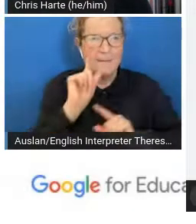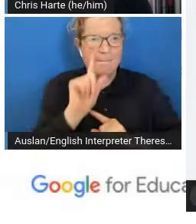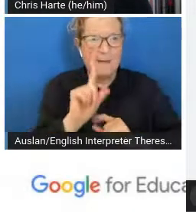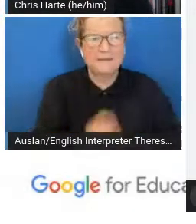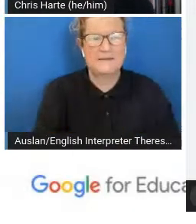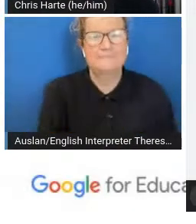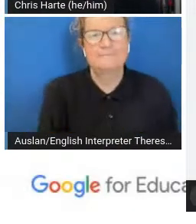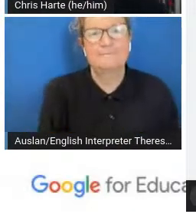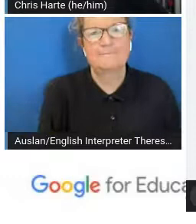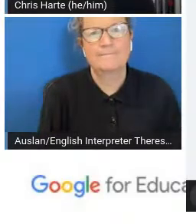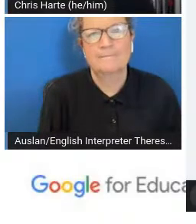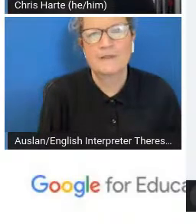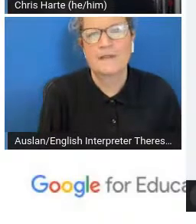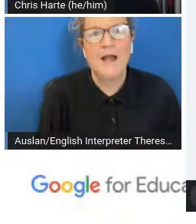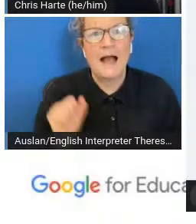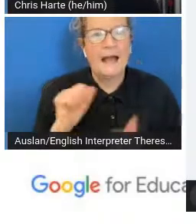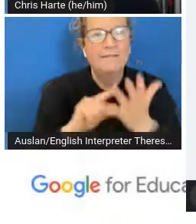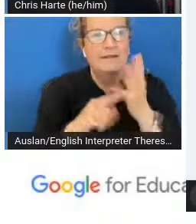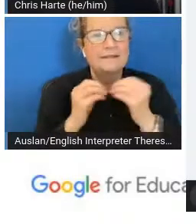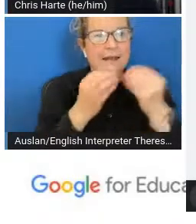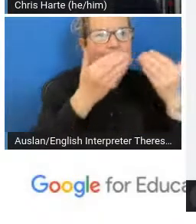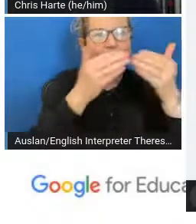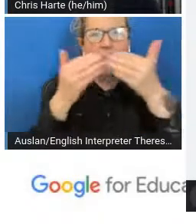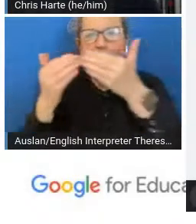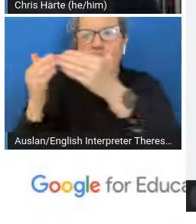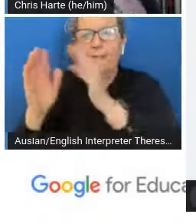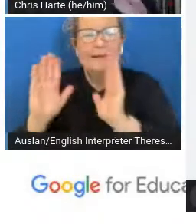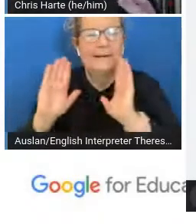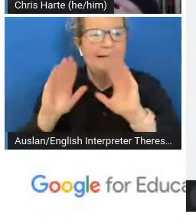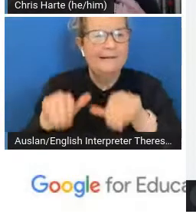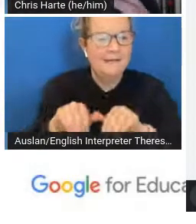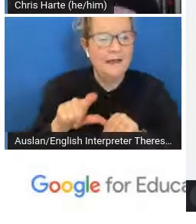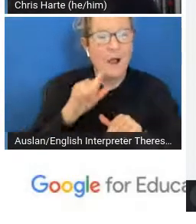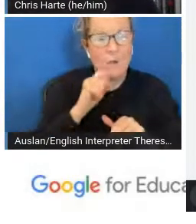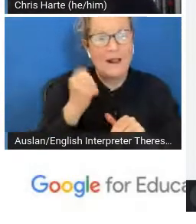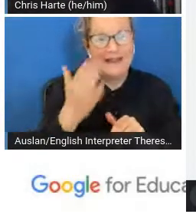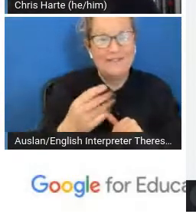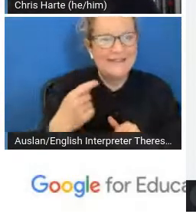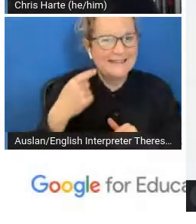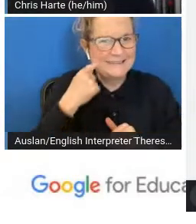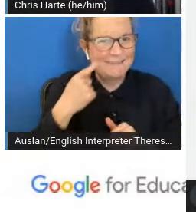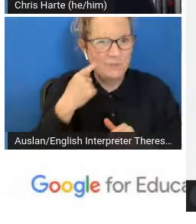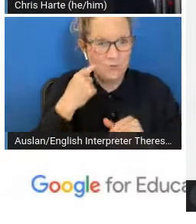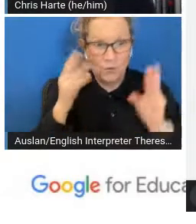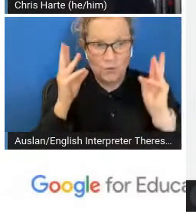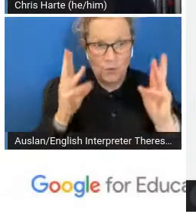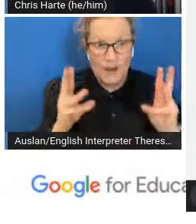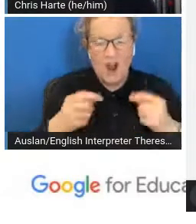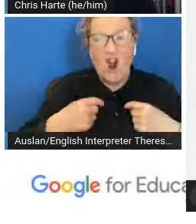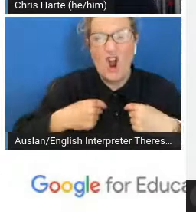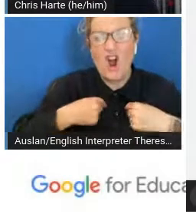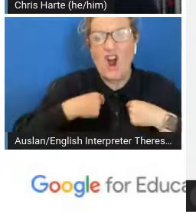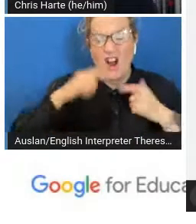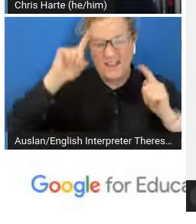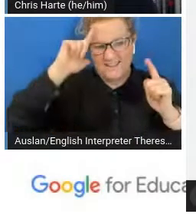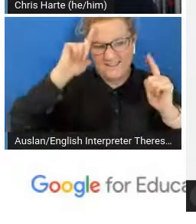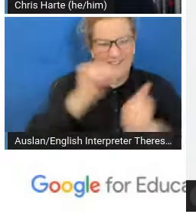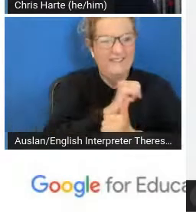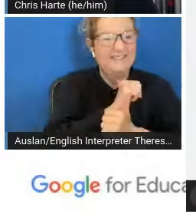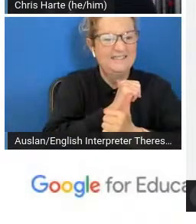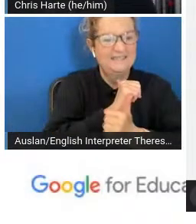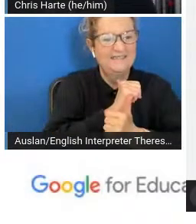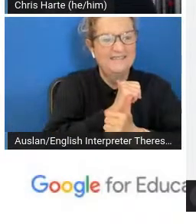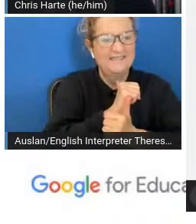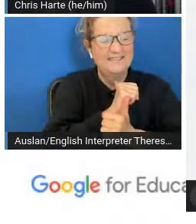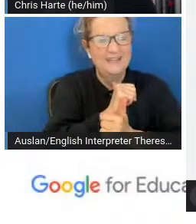tabs all over the place, is I'm going to give you a really simple technique, which I love, and I always used to do it on